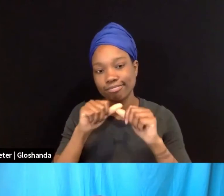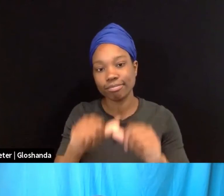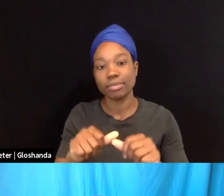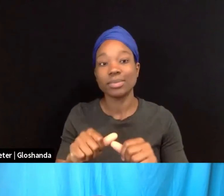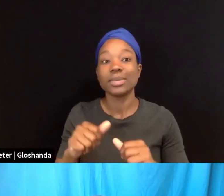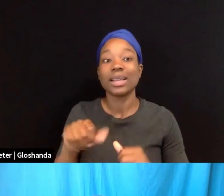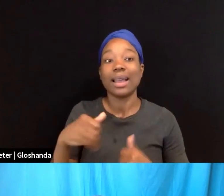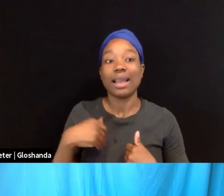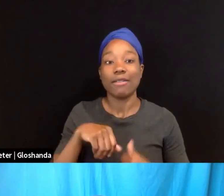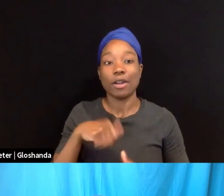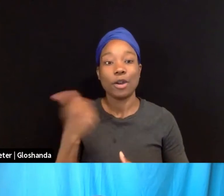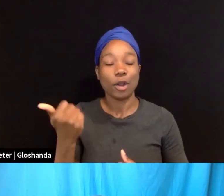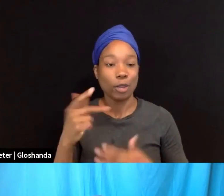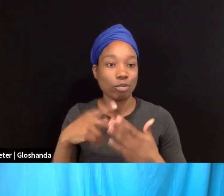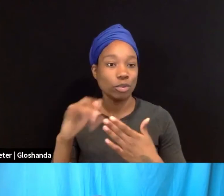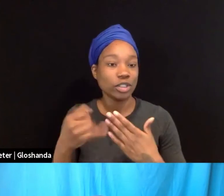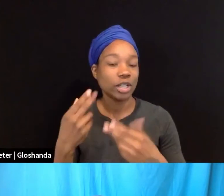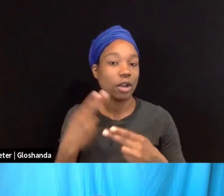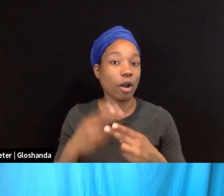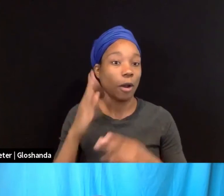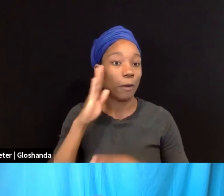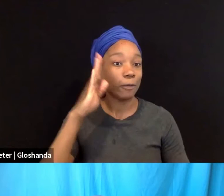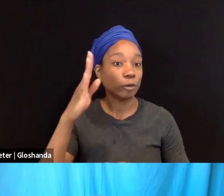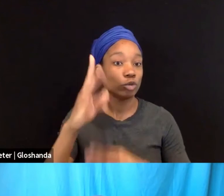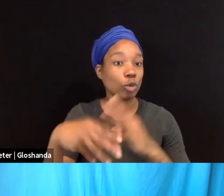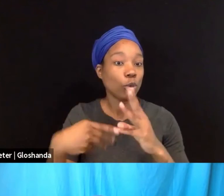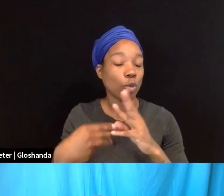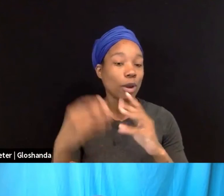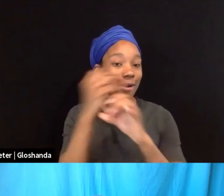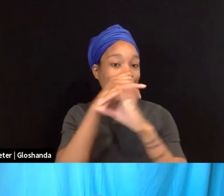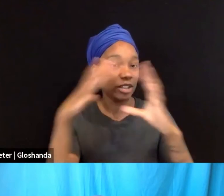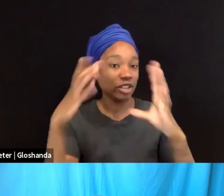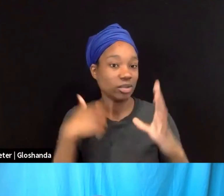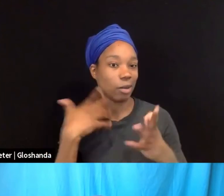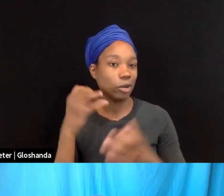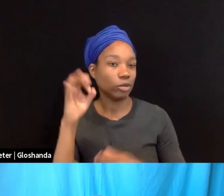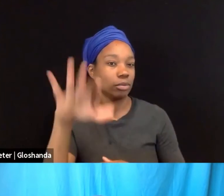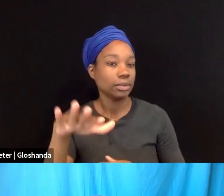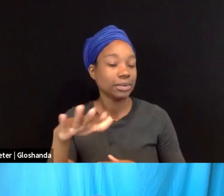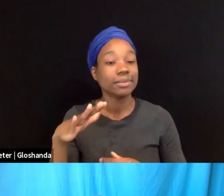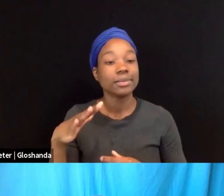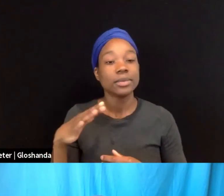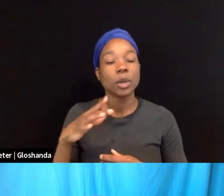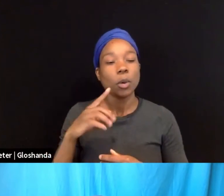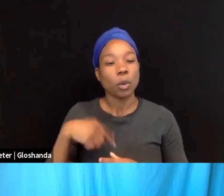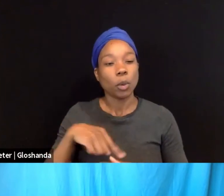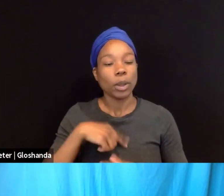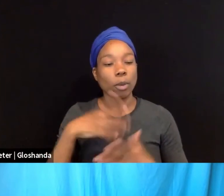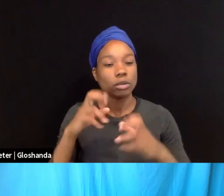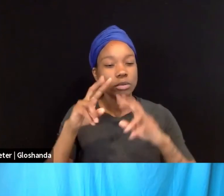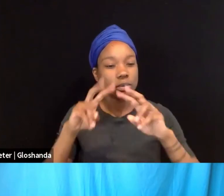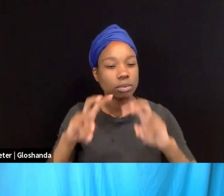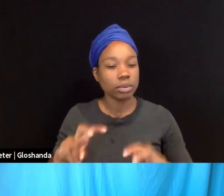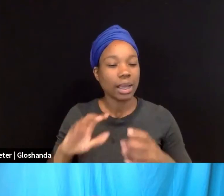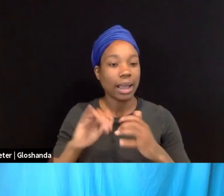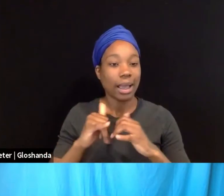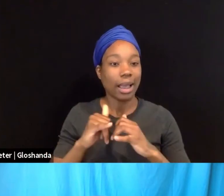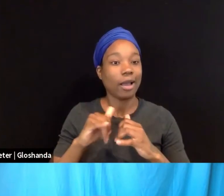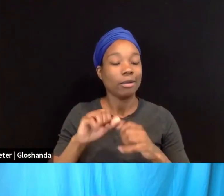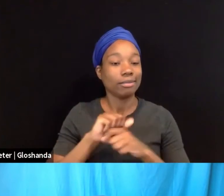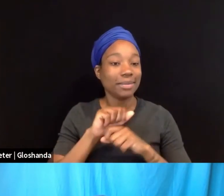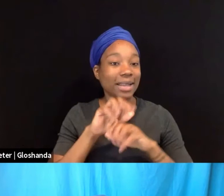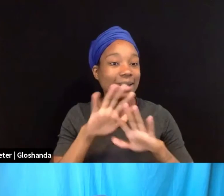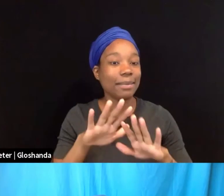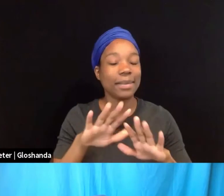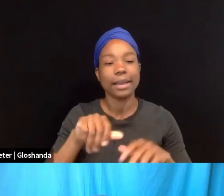to mention. It's taking a long-term look at how disruptive trends such as pandemic